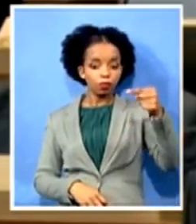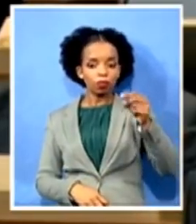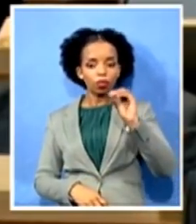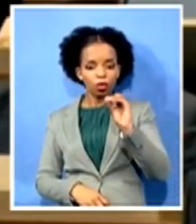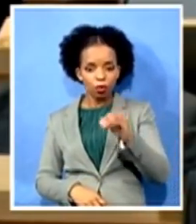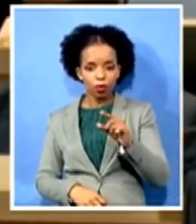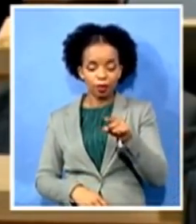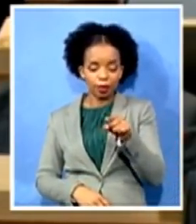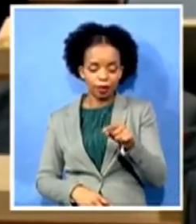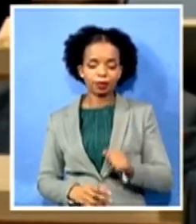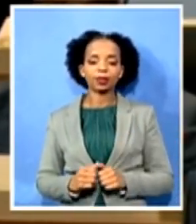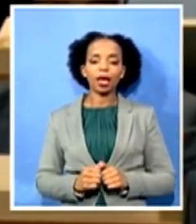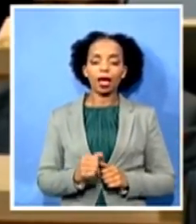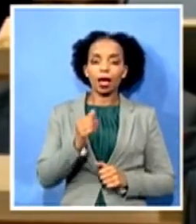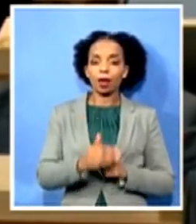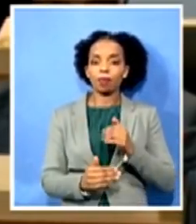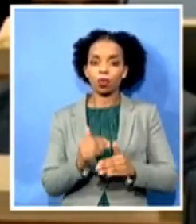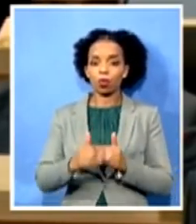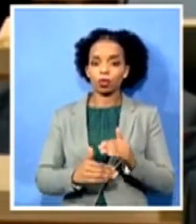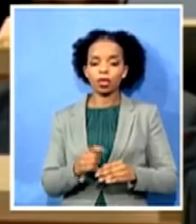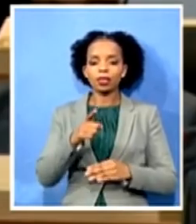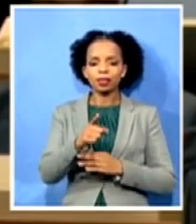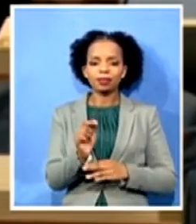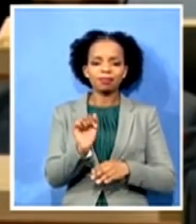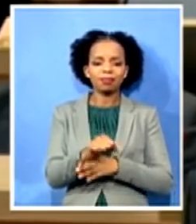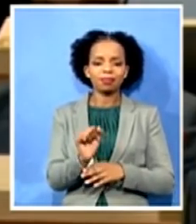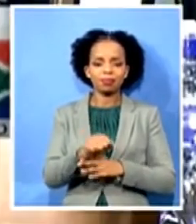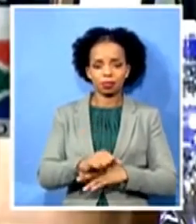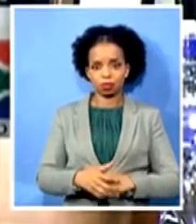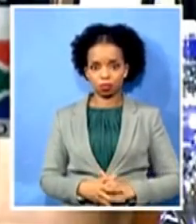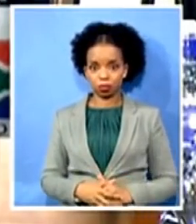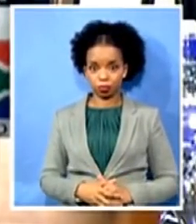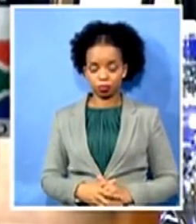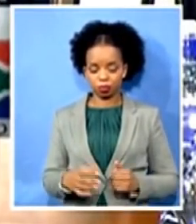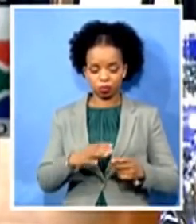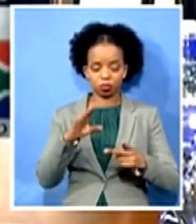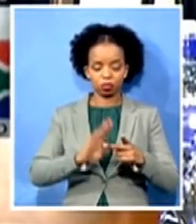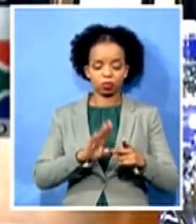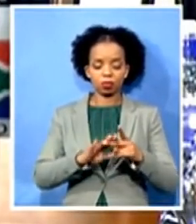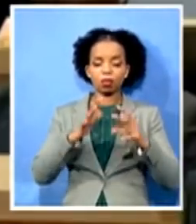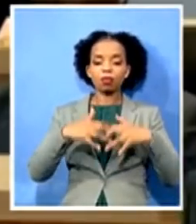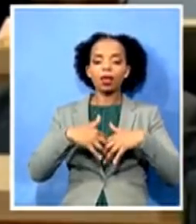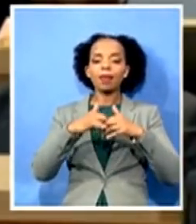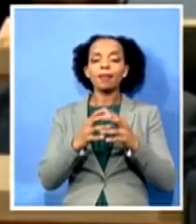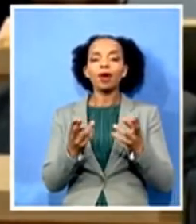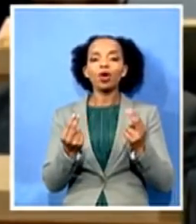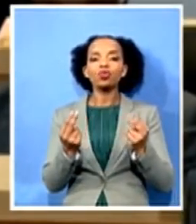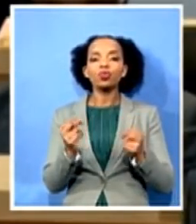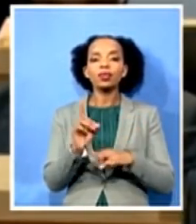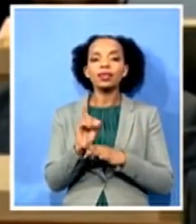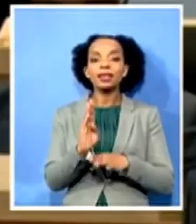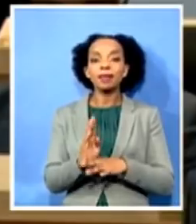and the creation of a new database. Correct? That is correct. Second, we have a decision